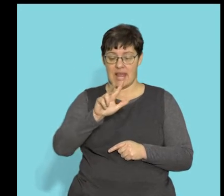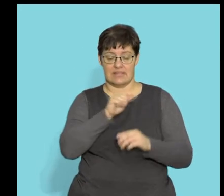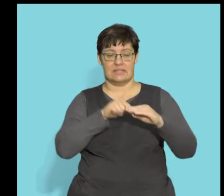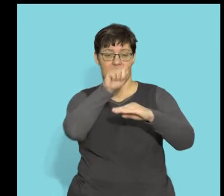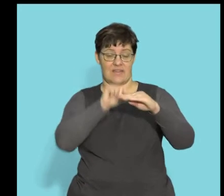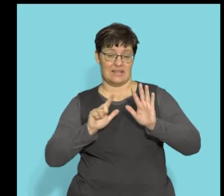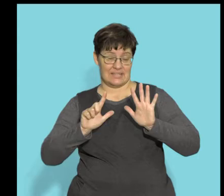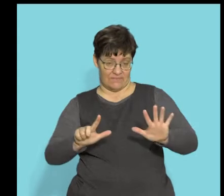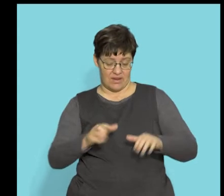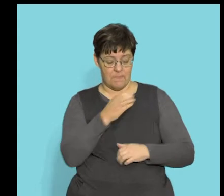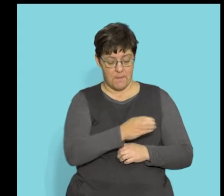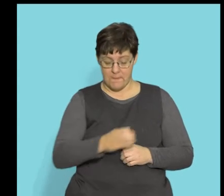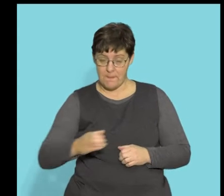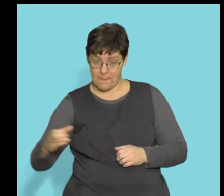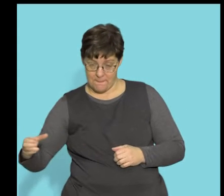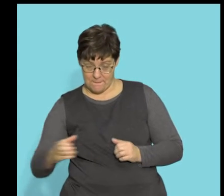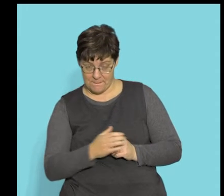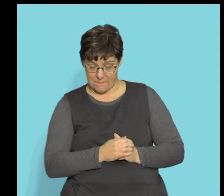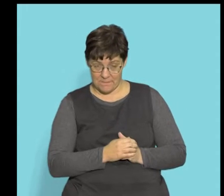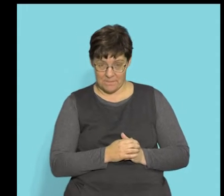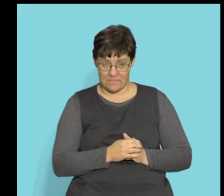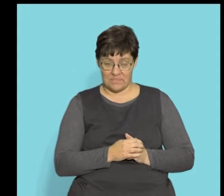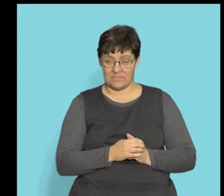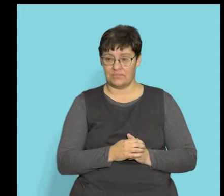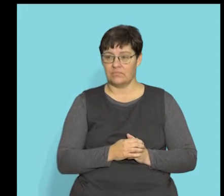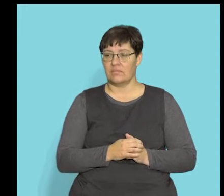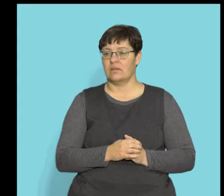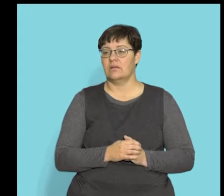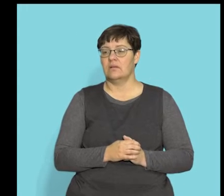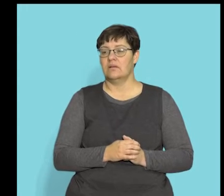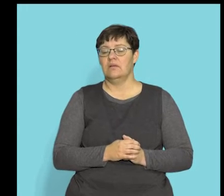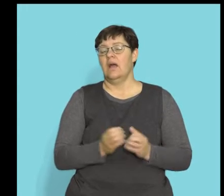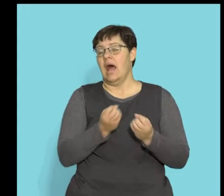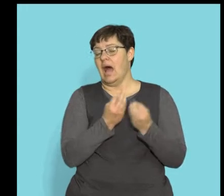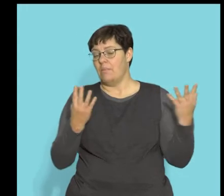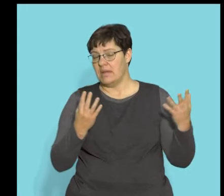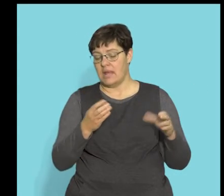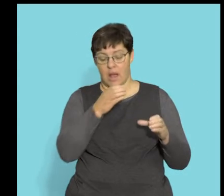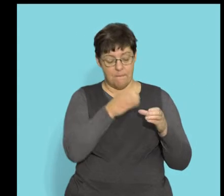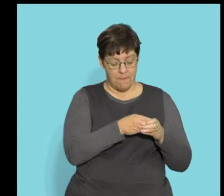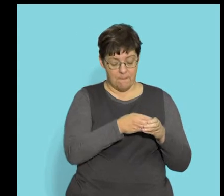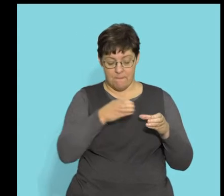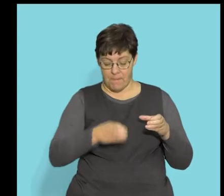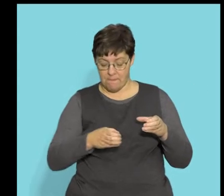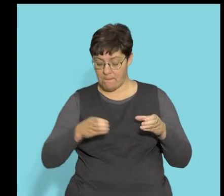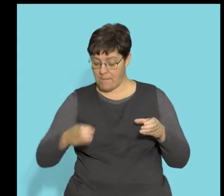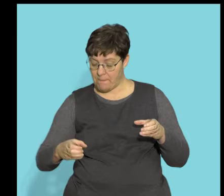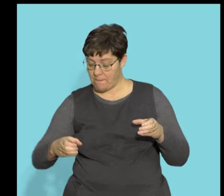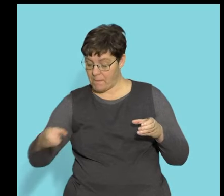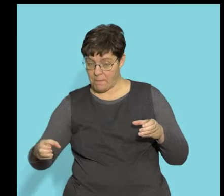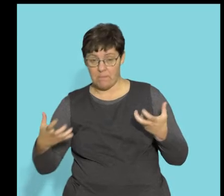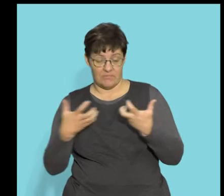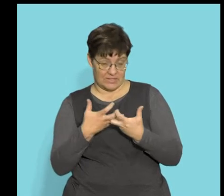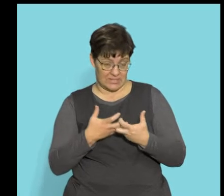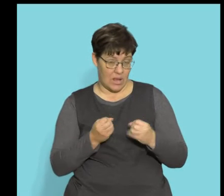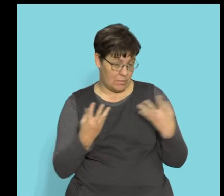7 into the length of this box. So it's essentially saying how many cans across would